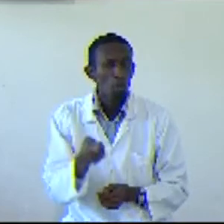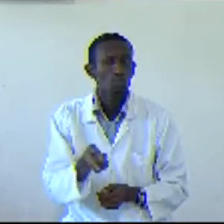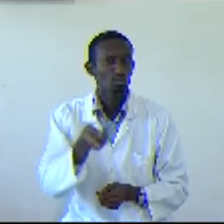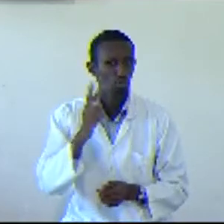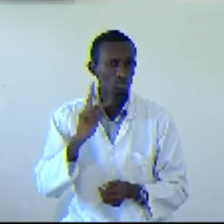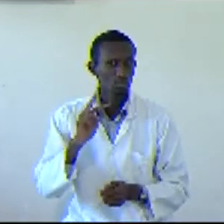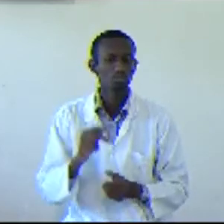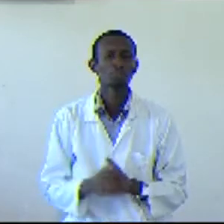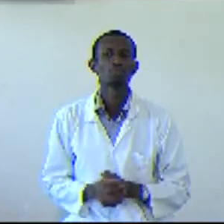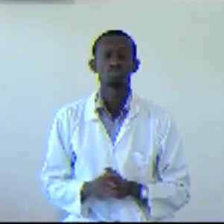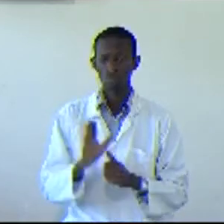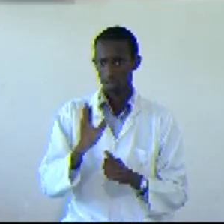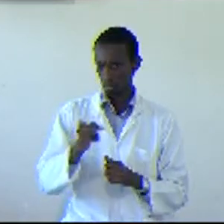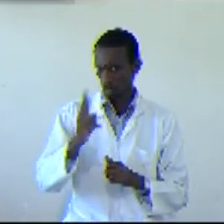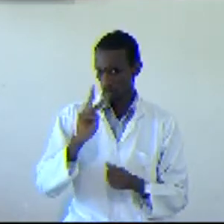here, let's answer.